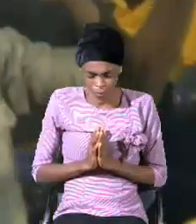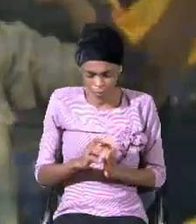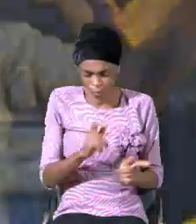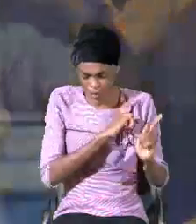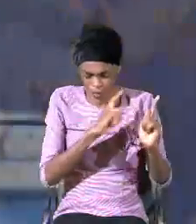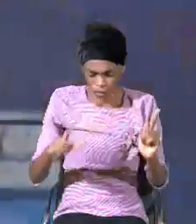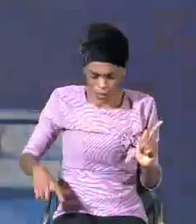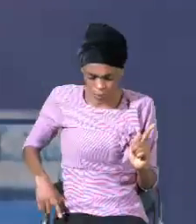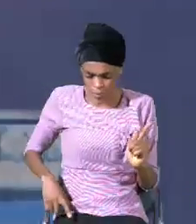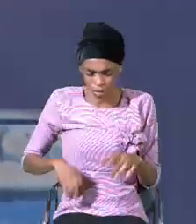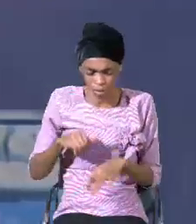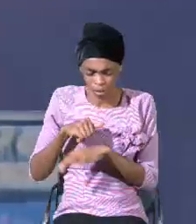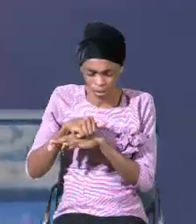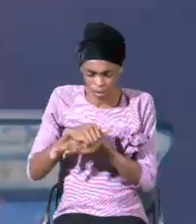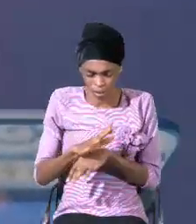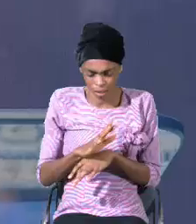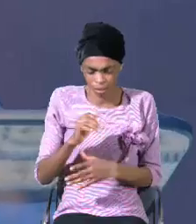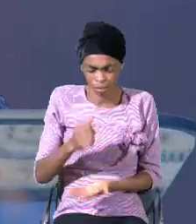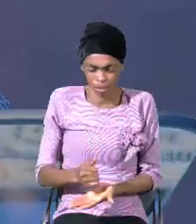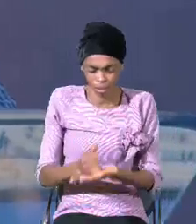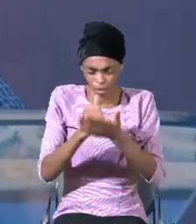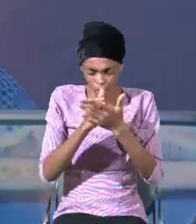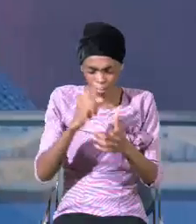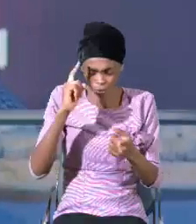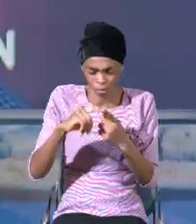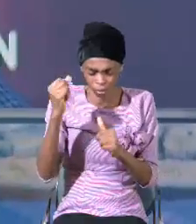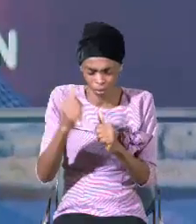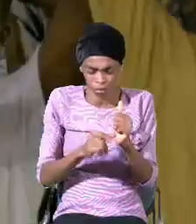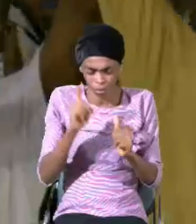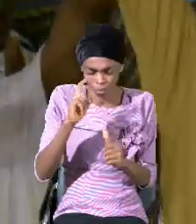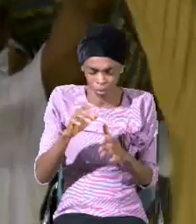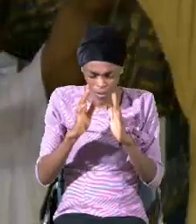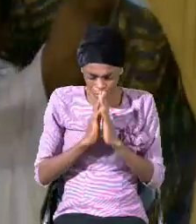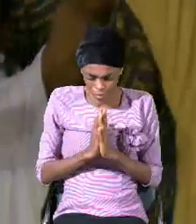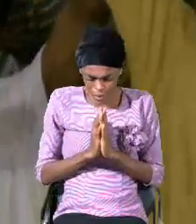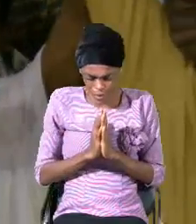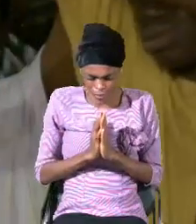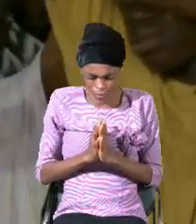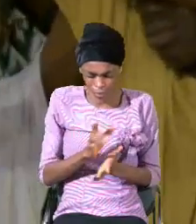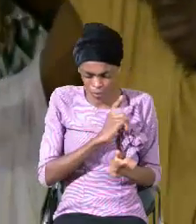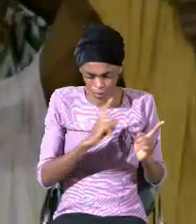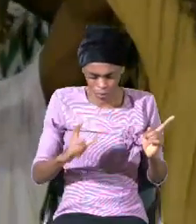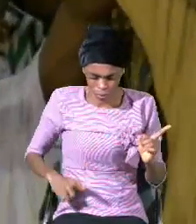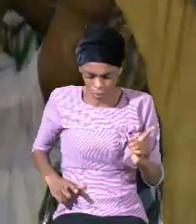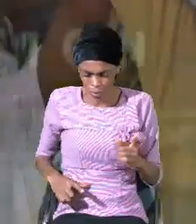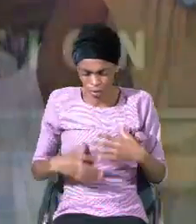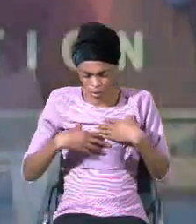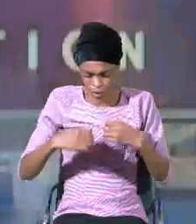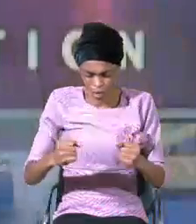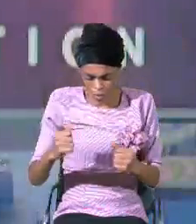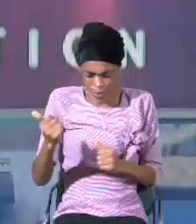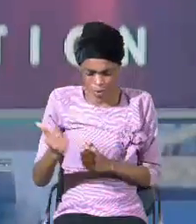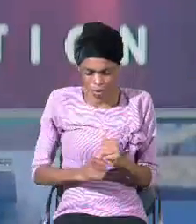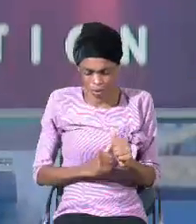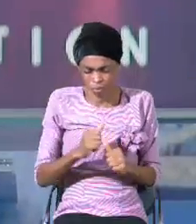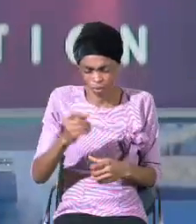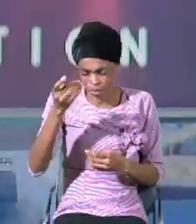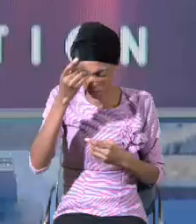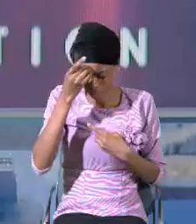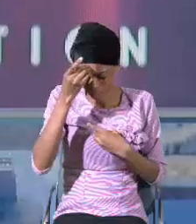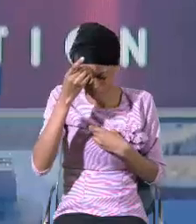Lord, send help to everyone. Lord, heal every disease